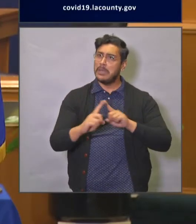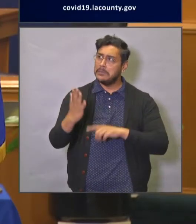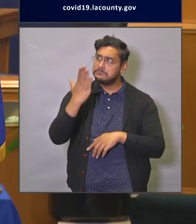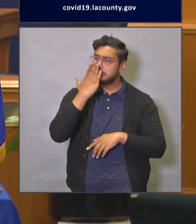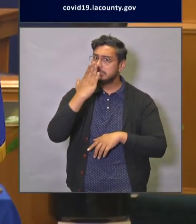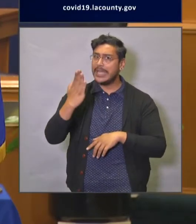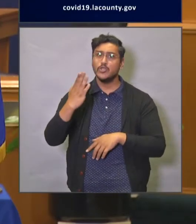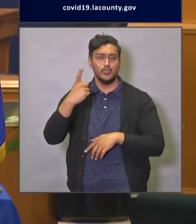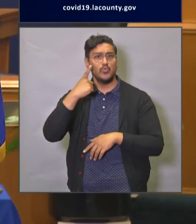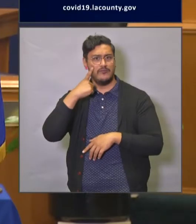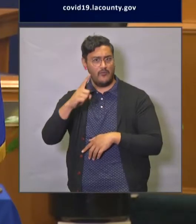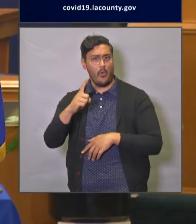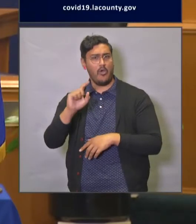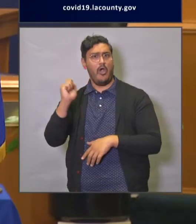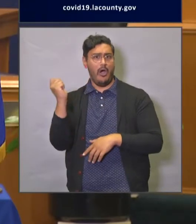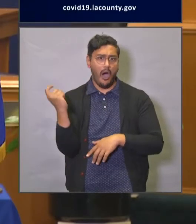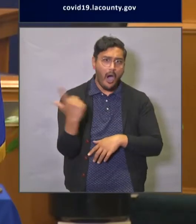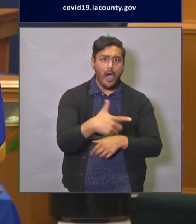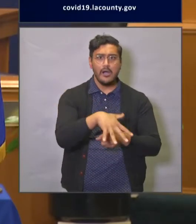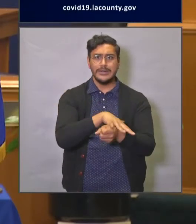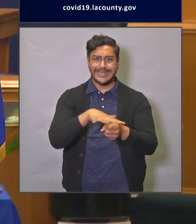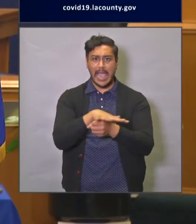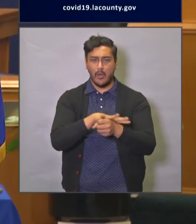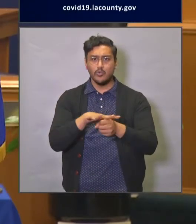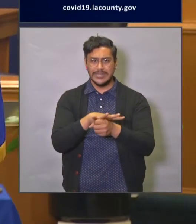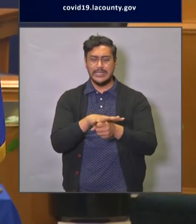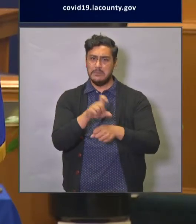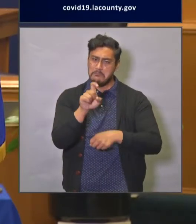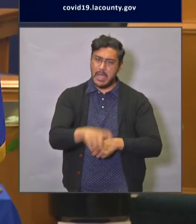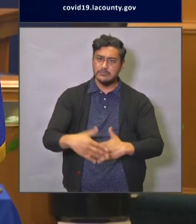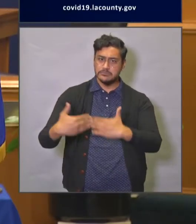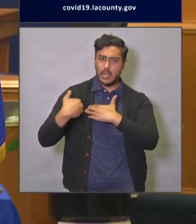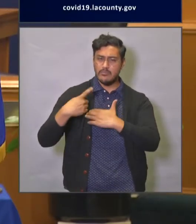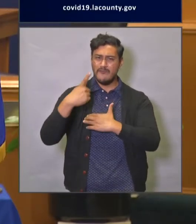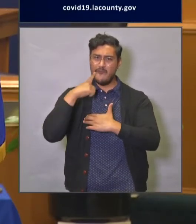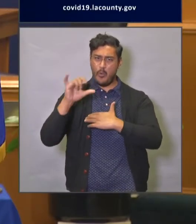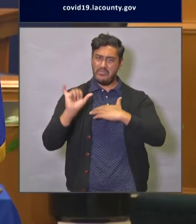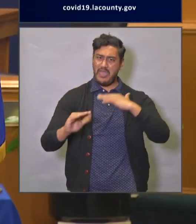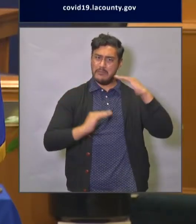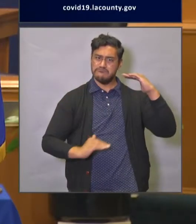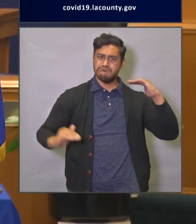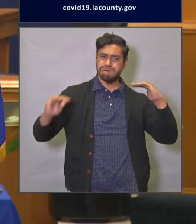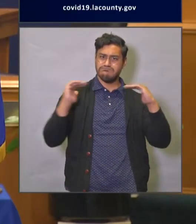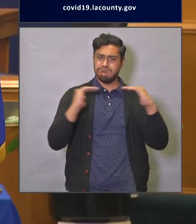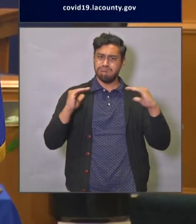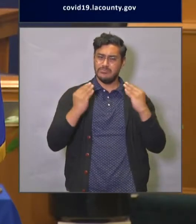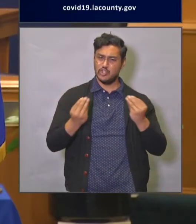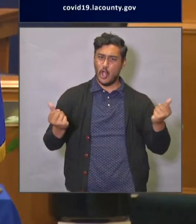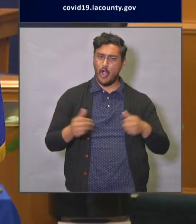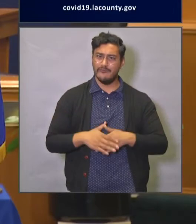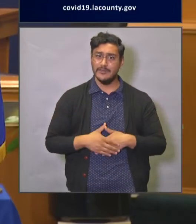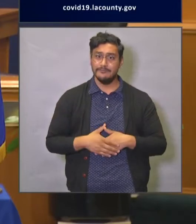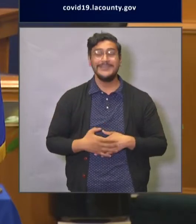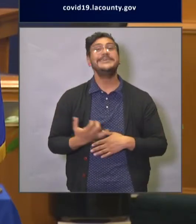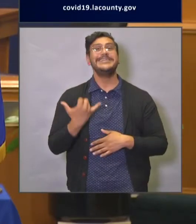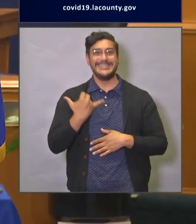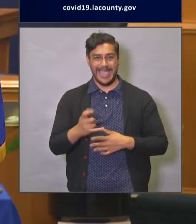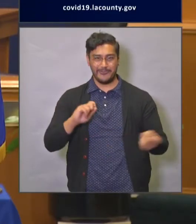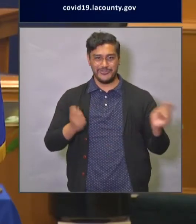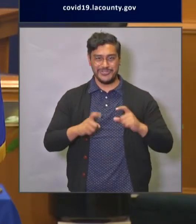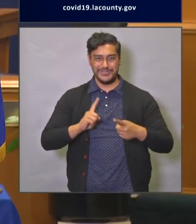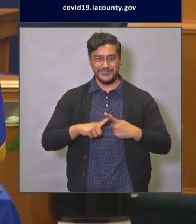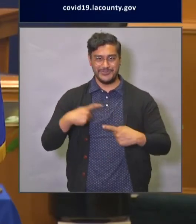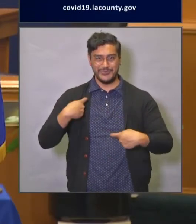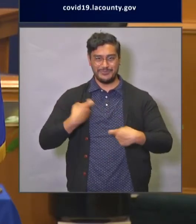all counties accountable for closing those gaps and reducing that disproportionality. And now we will turn to remarks in Spanish